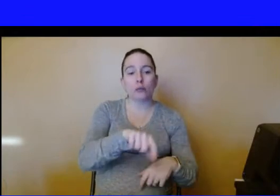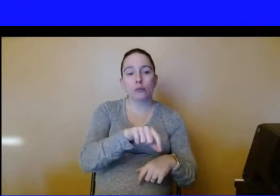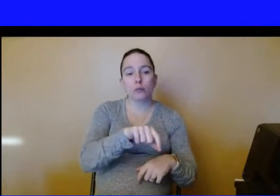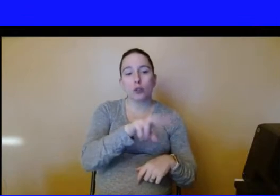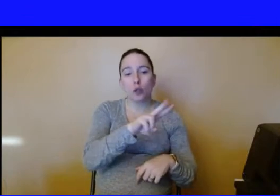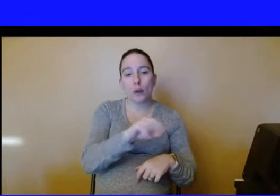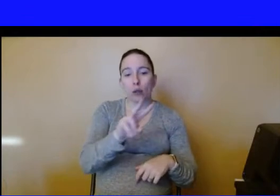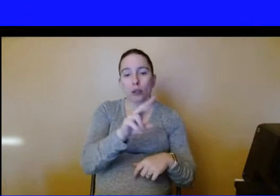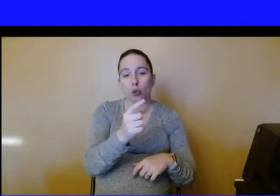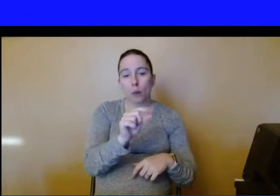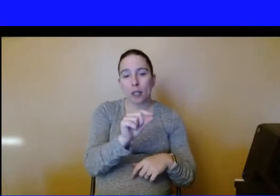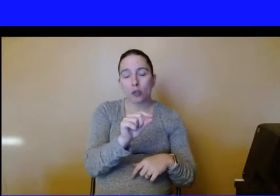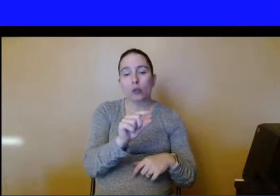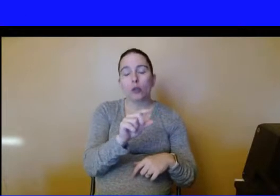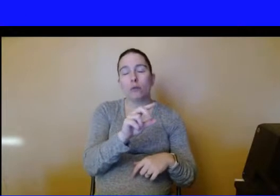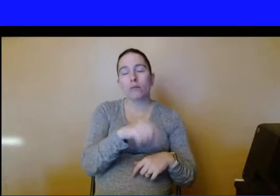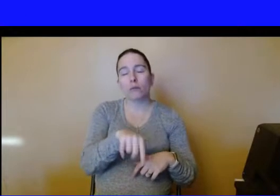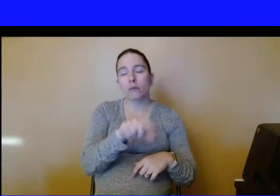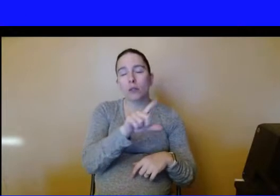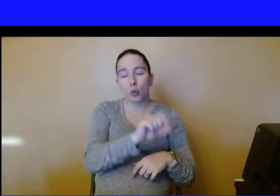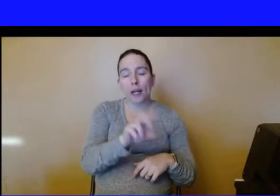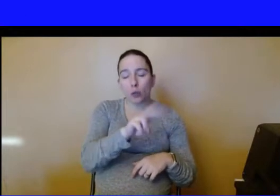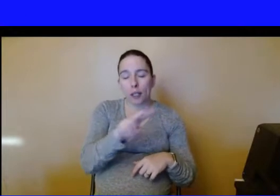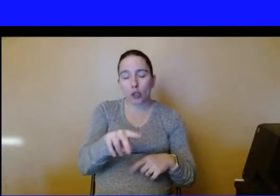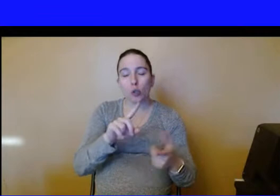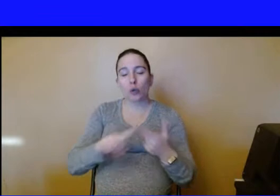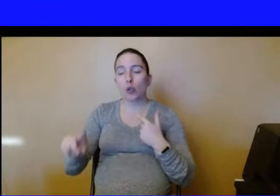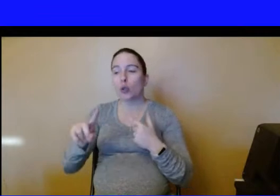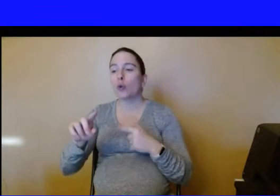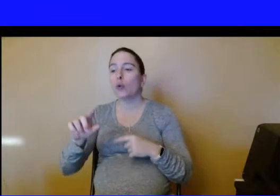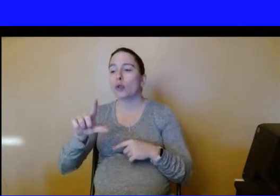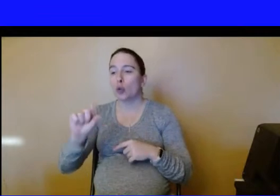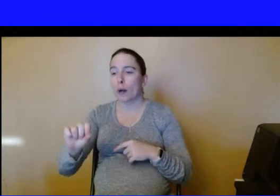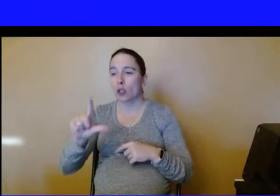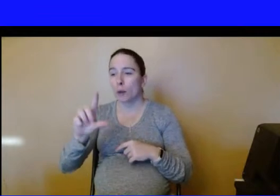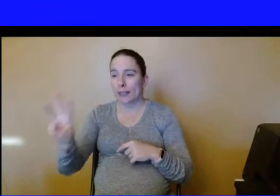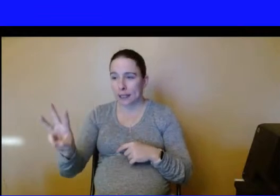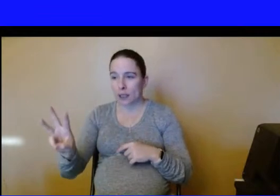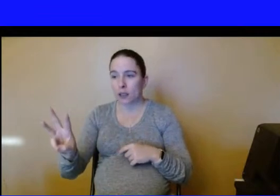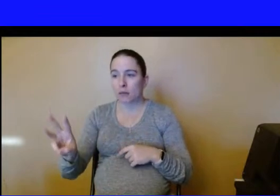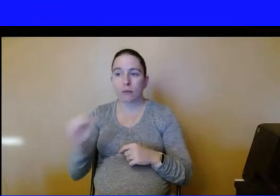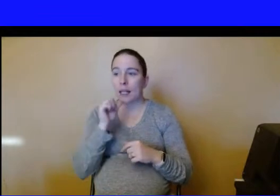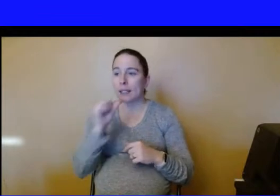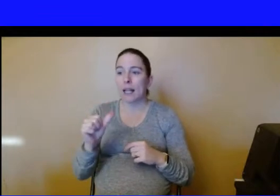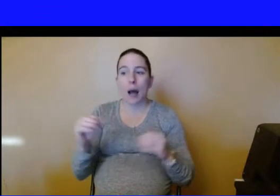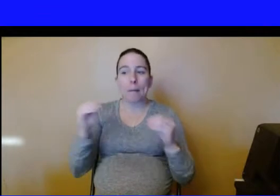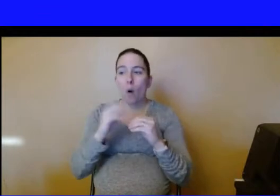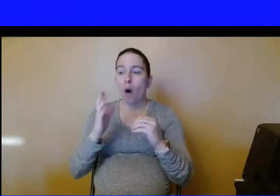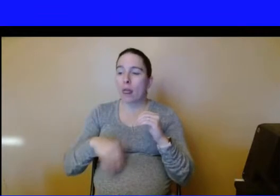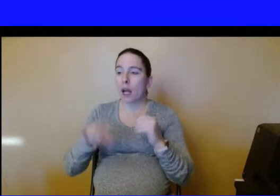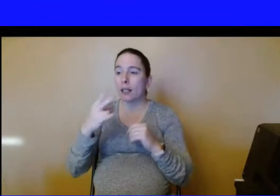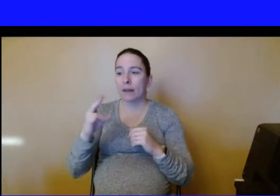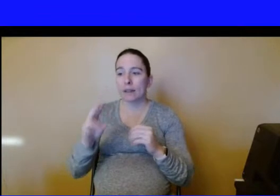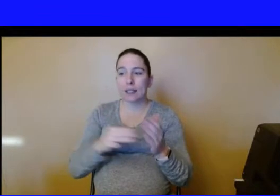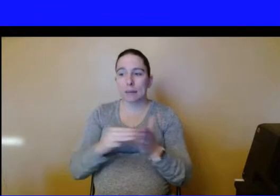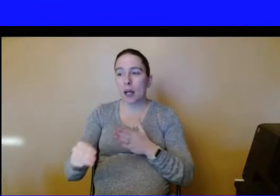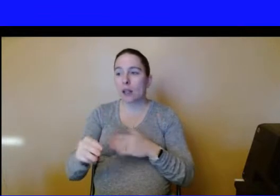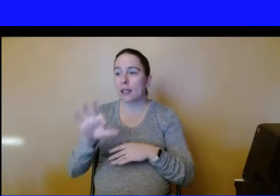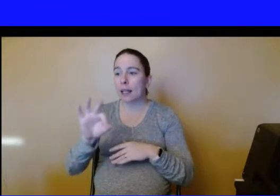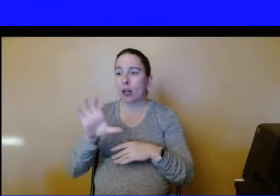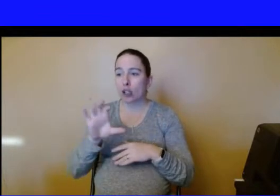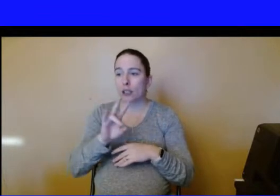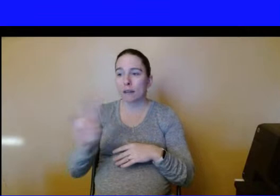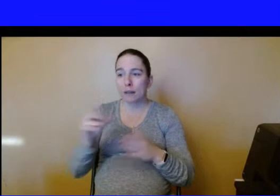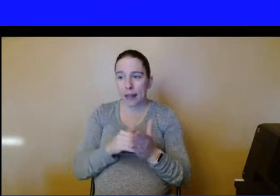Committee and the Contract Renewal Committee. In looking at the cost details, the cost per